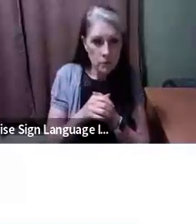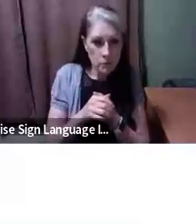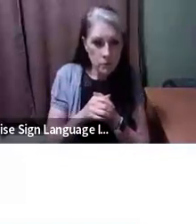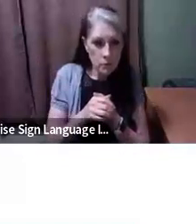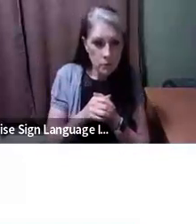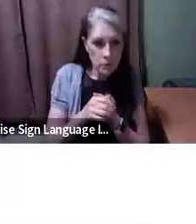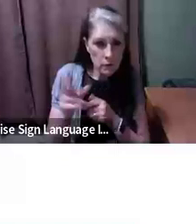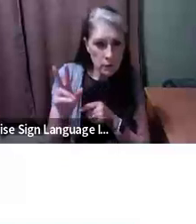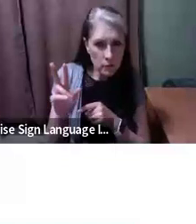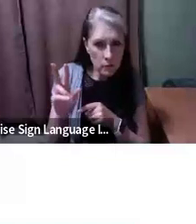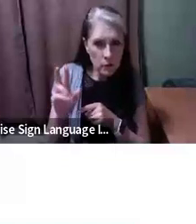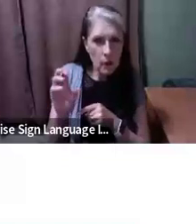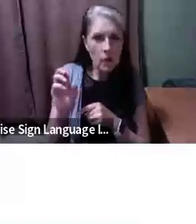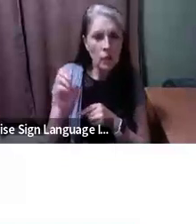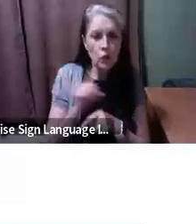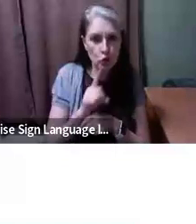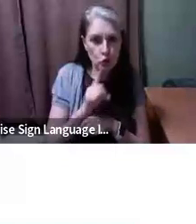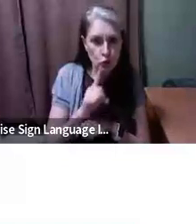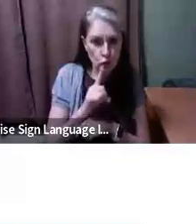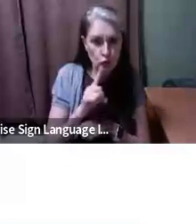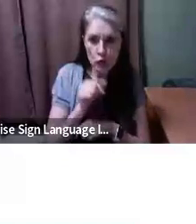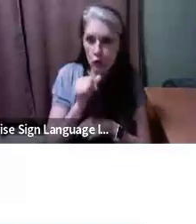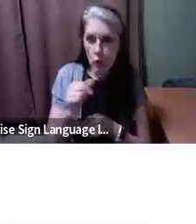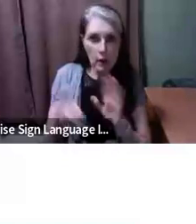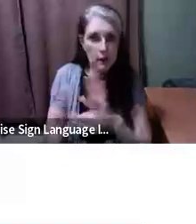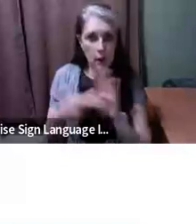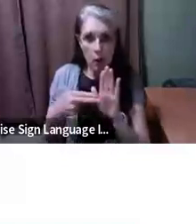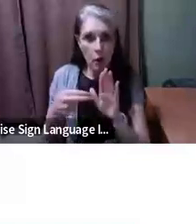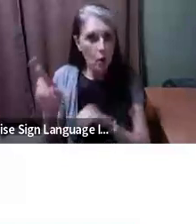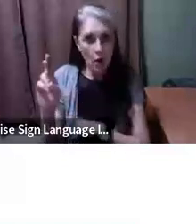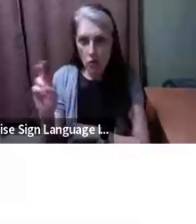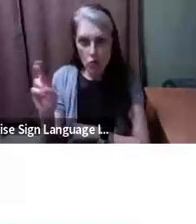The one on the, oh, sure. Yep. We don't have the logos on the one on the right.